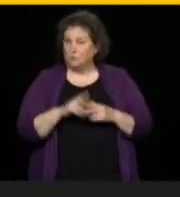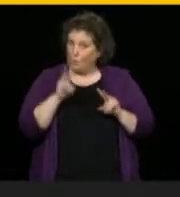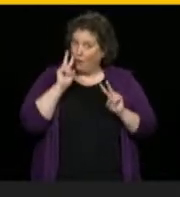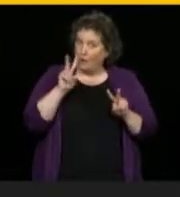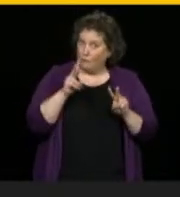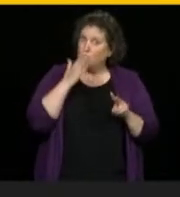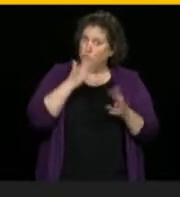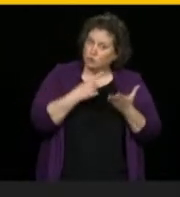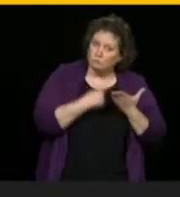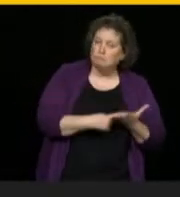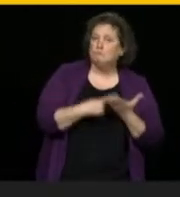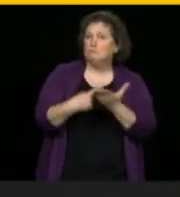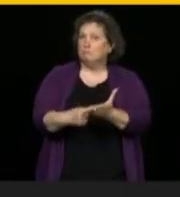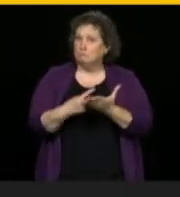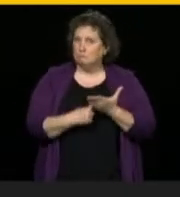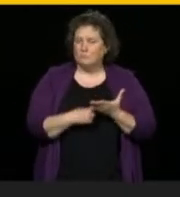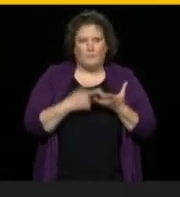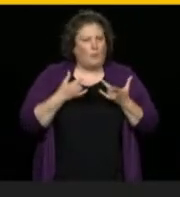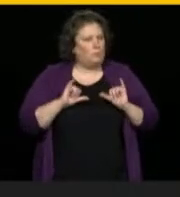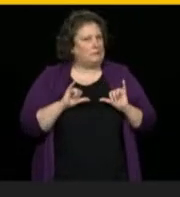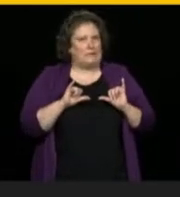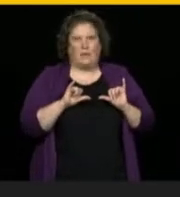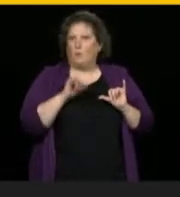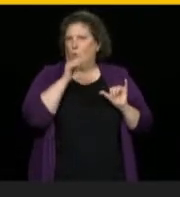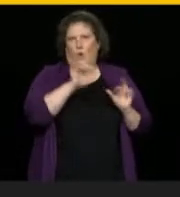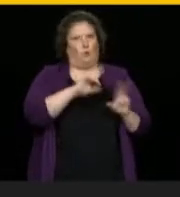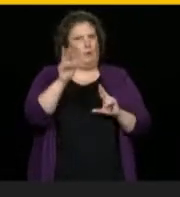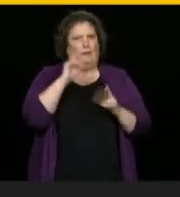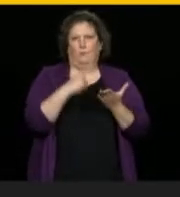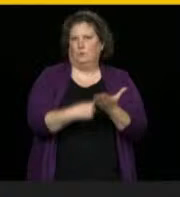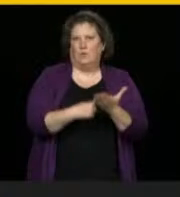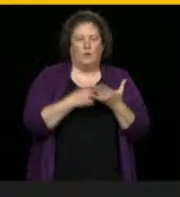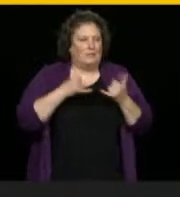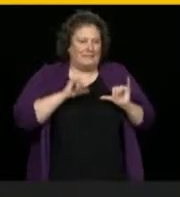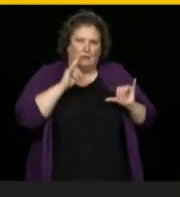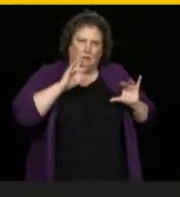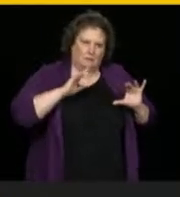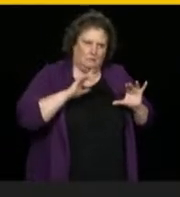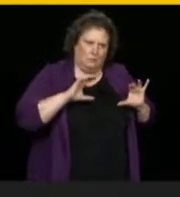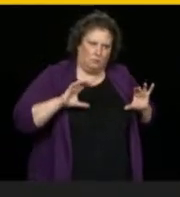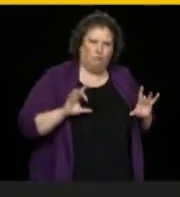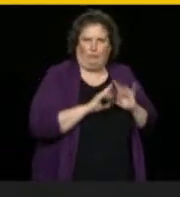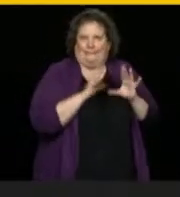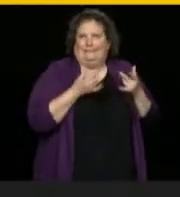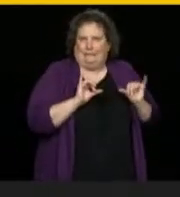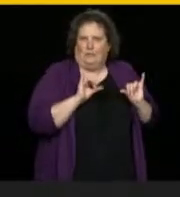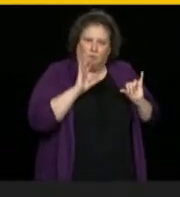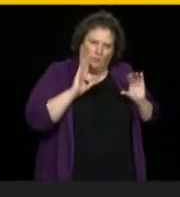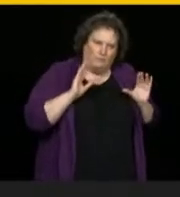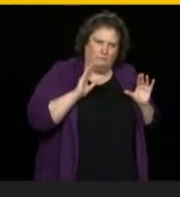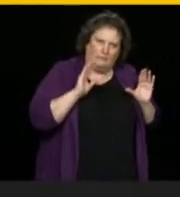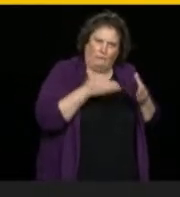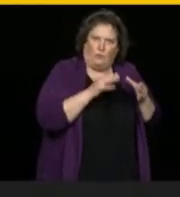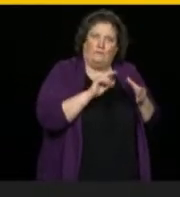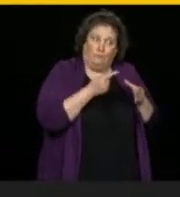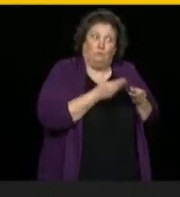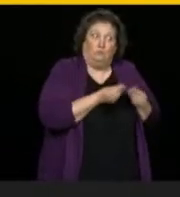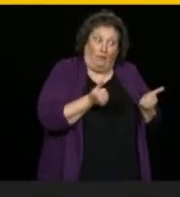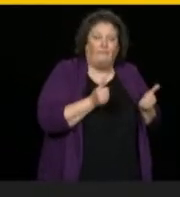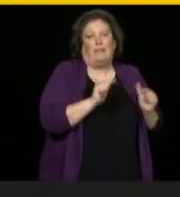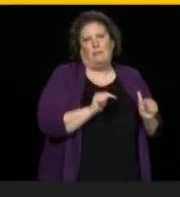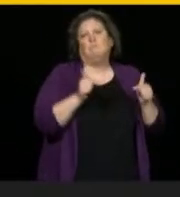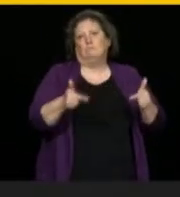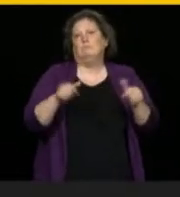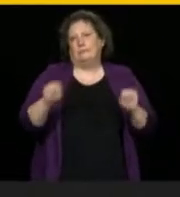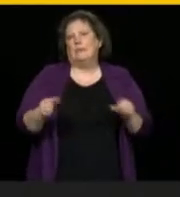much focused on helping people through this crisis. Thank you. We'll take one last question on the floor.